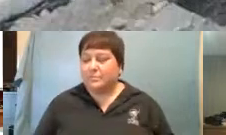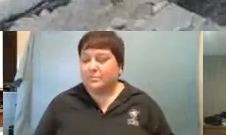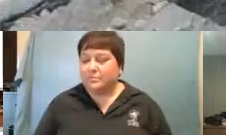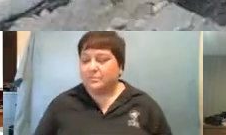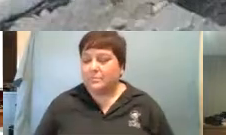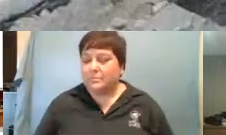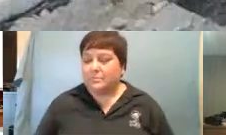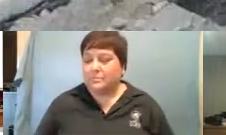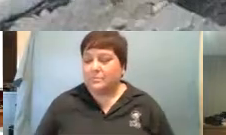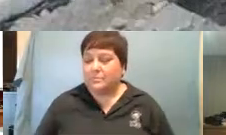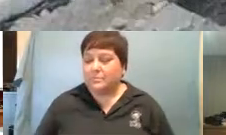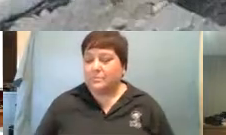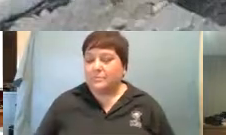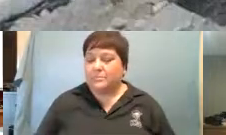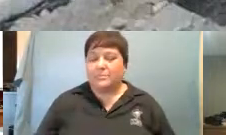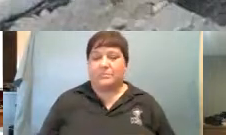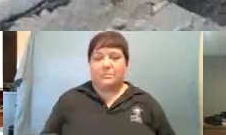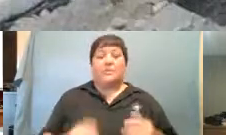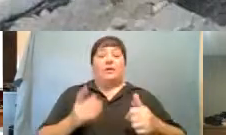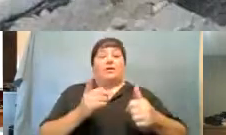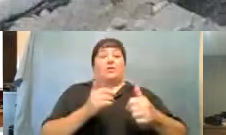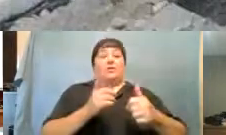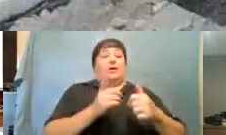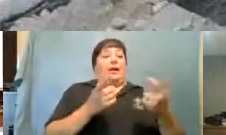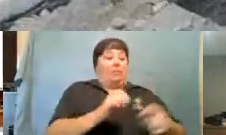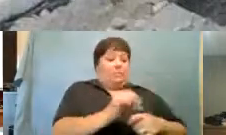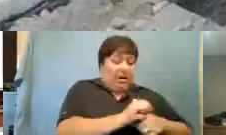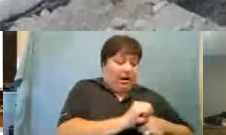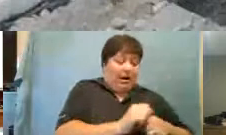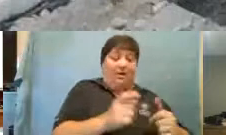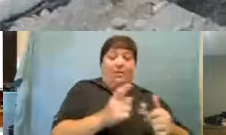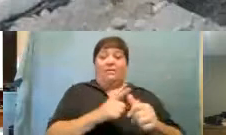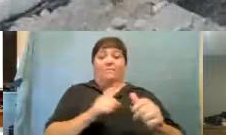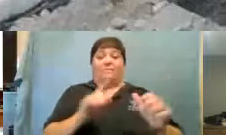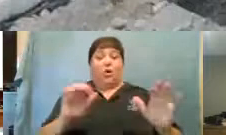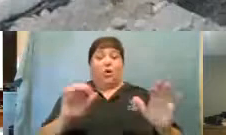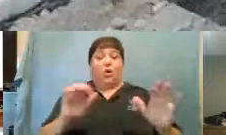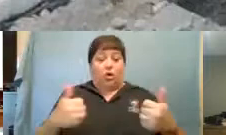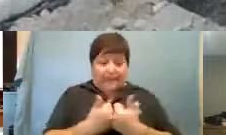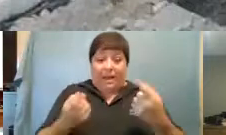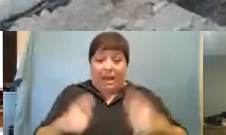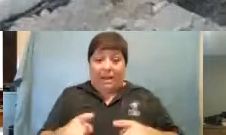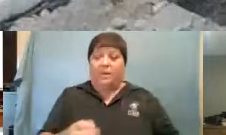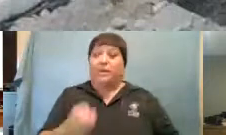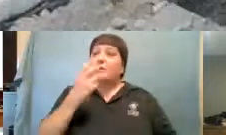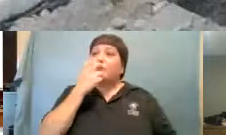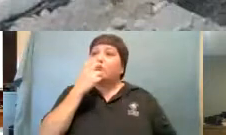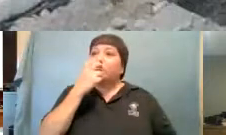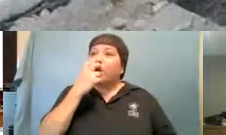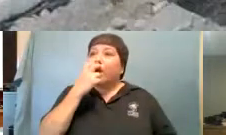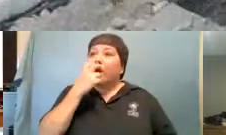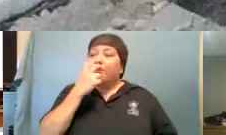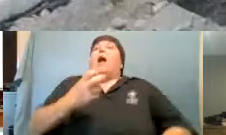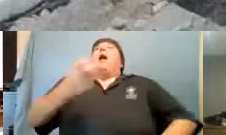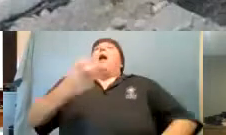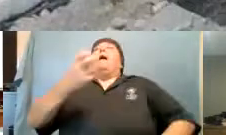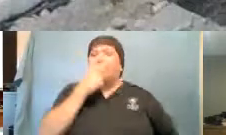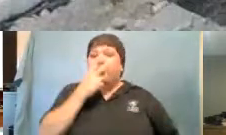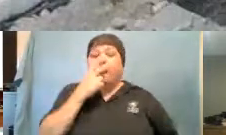game. First game finally comes, and within 5 minutes, the ref blows the whistle because lightning has struck, and he